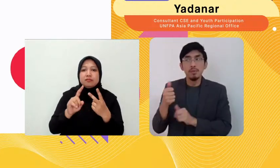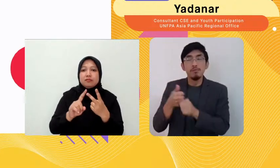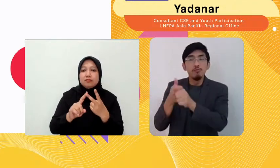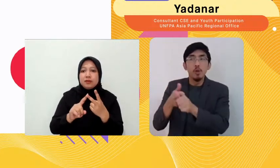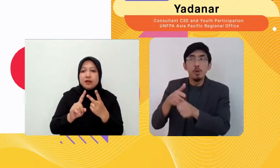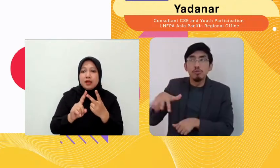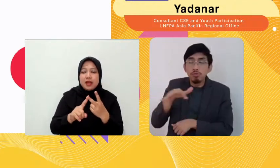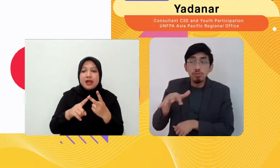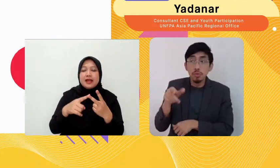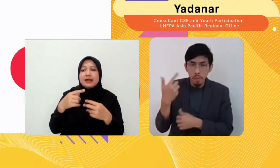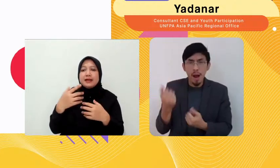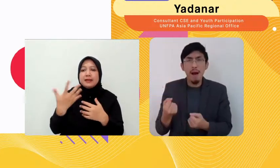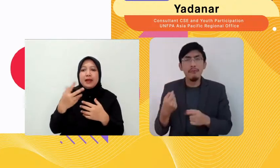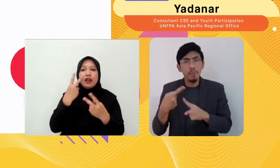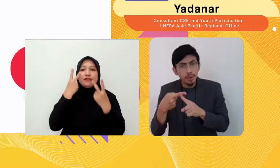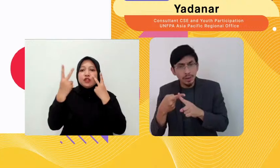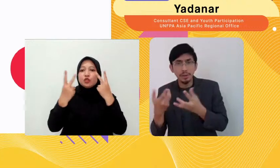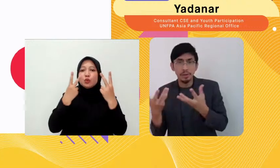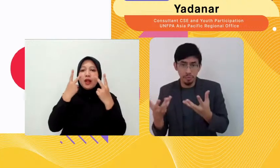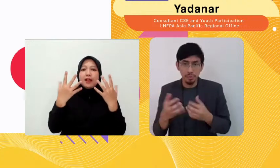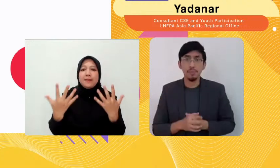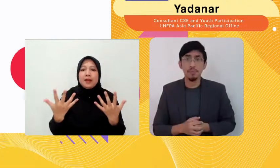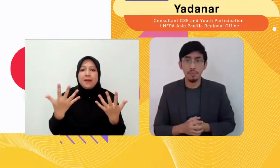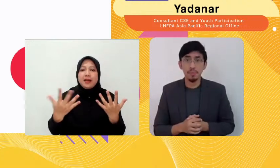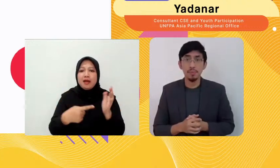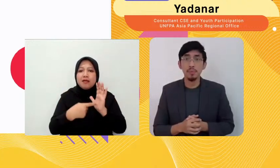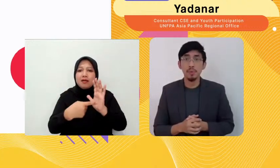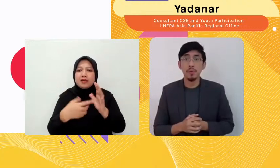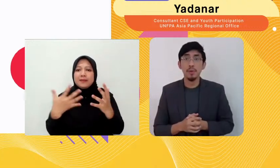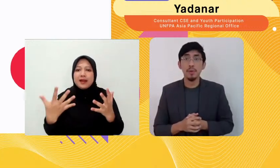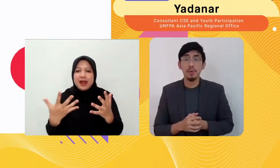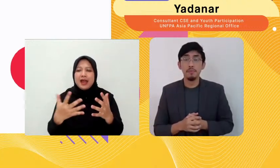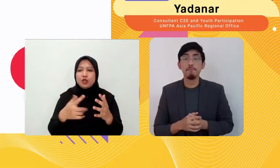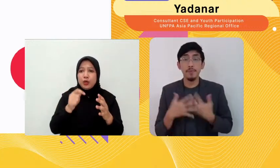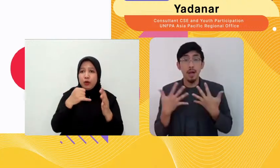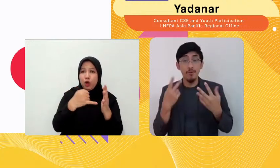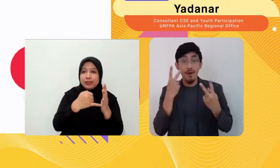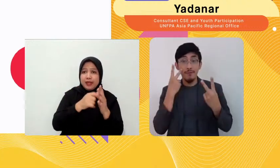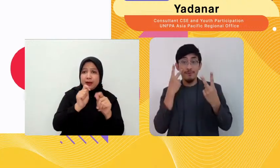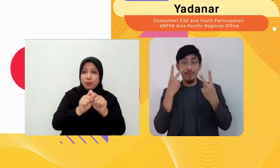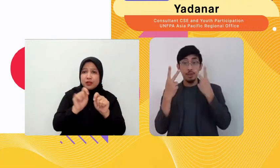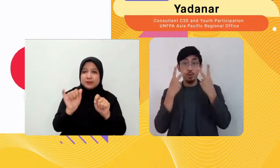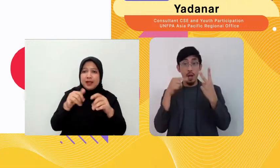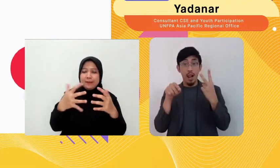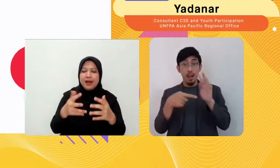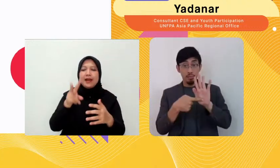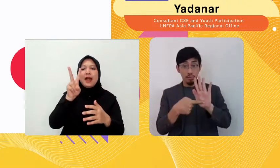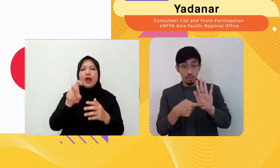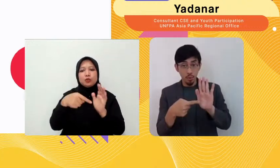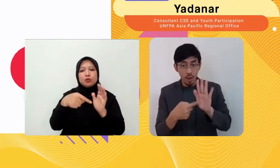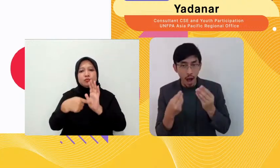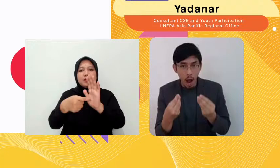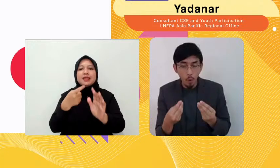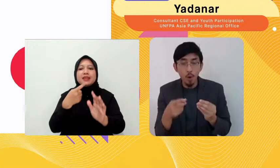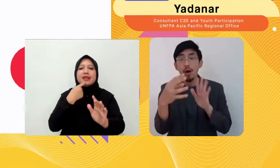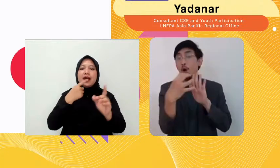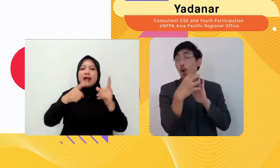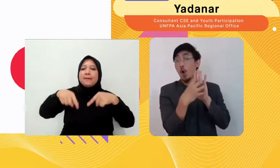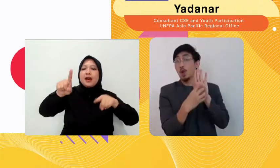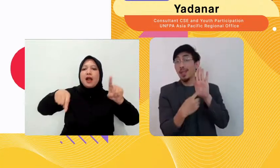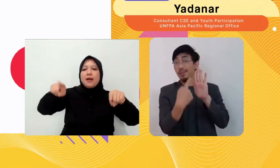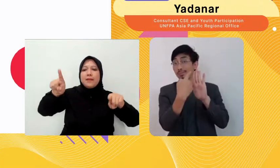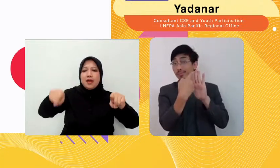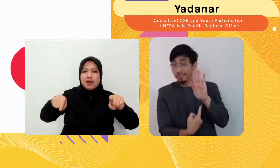image? How about the visual that the DSE content use? Is it also representation of the diversity? Is it